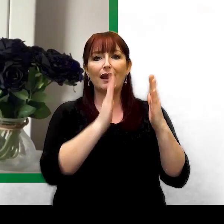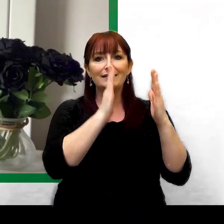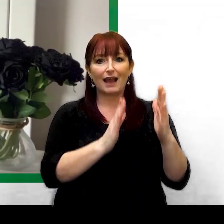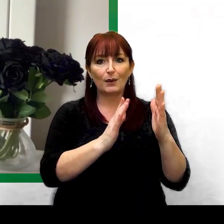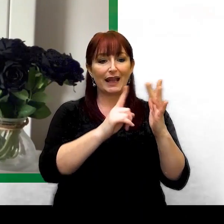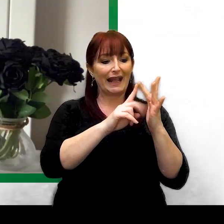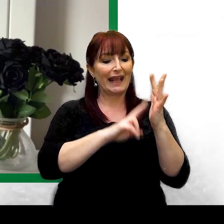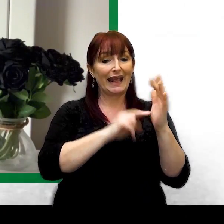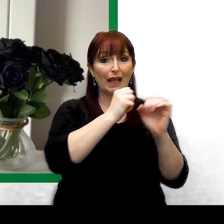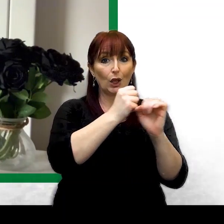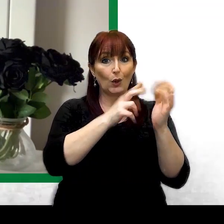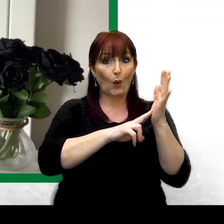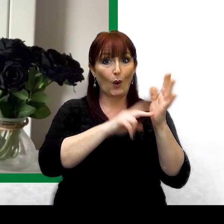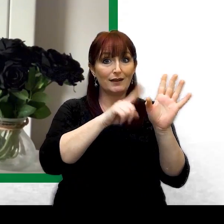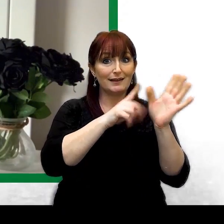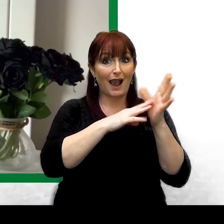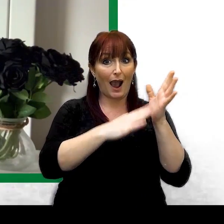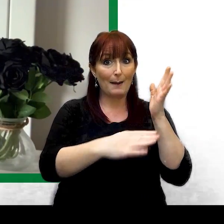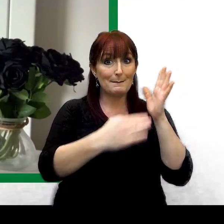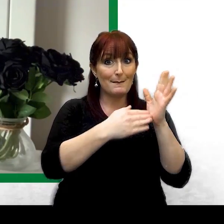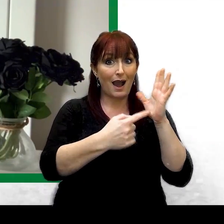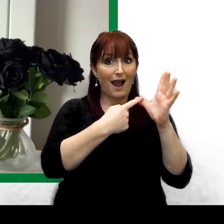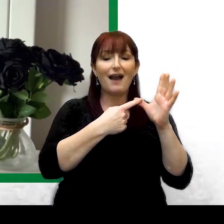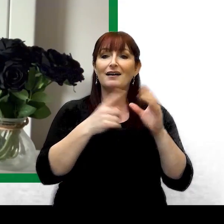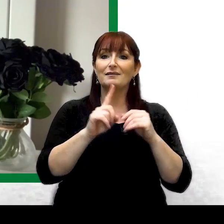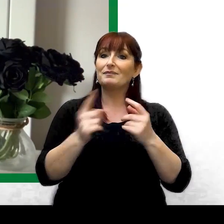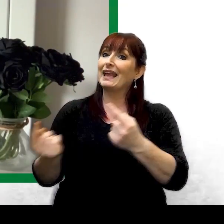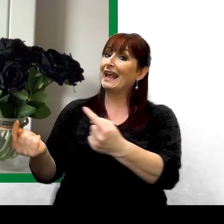Ingonyama. You guys have a go.